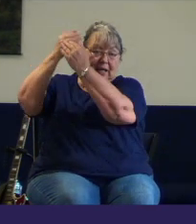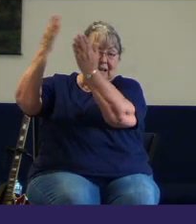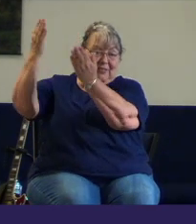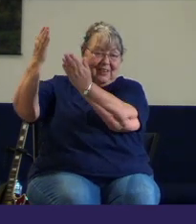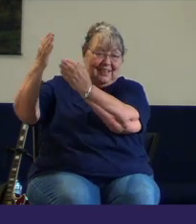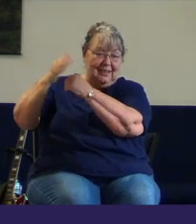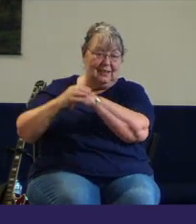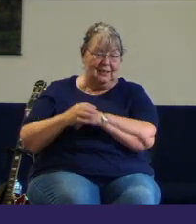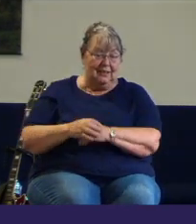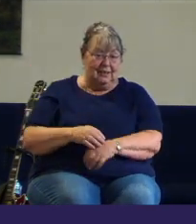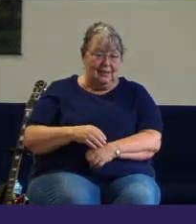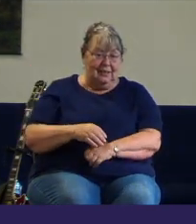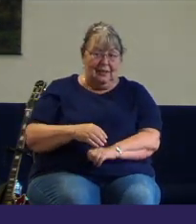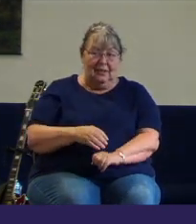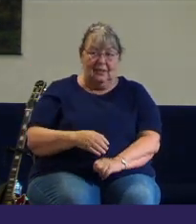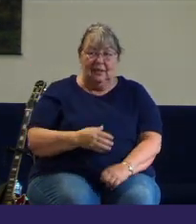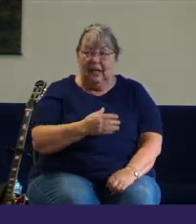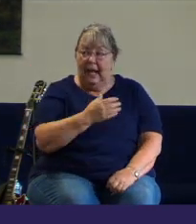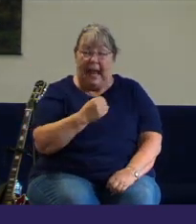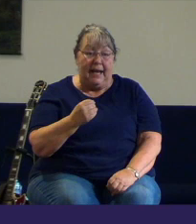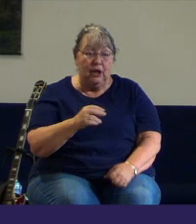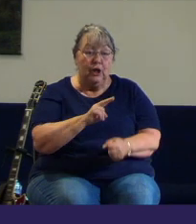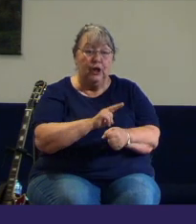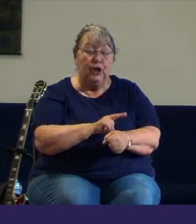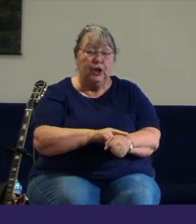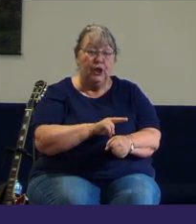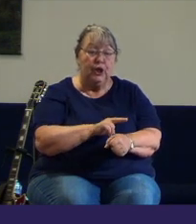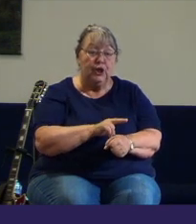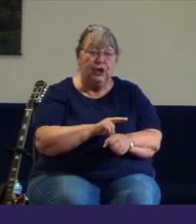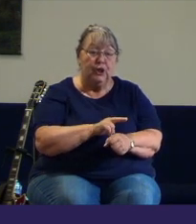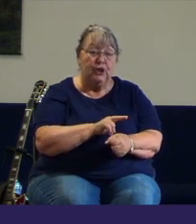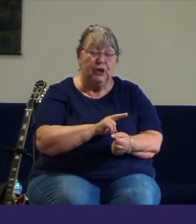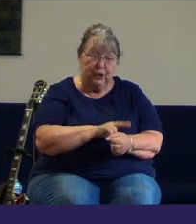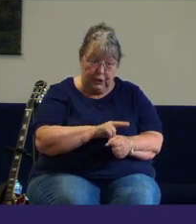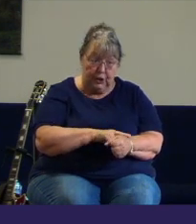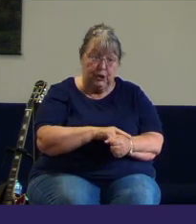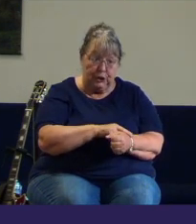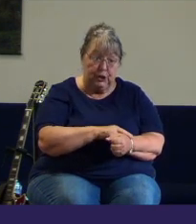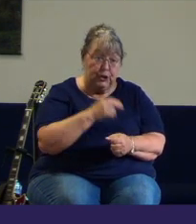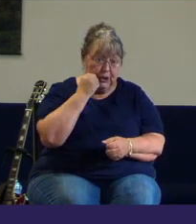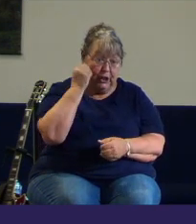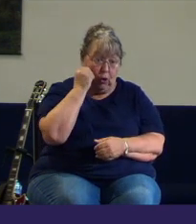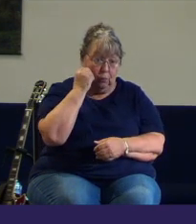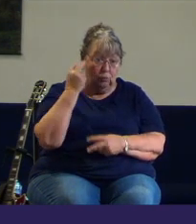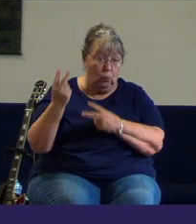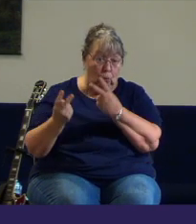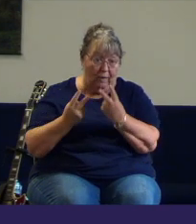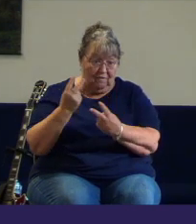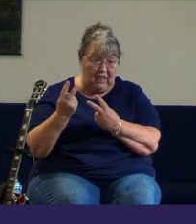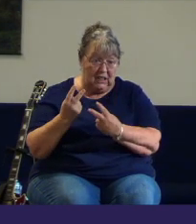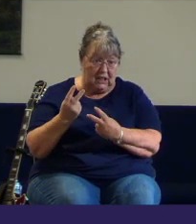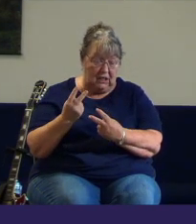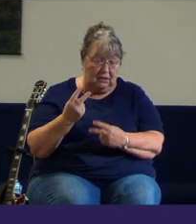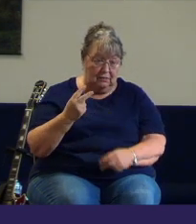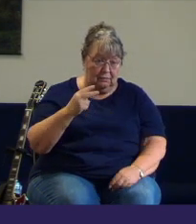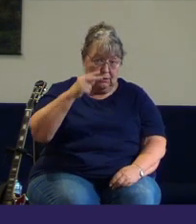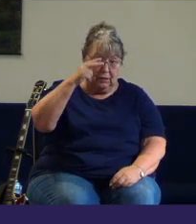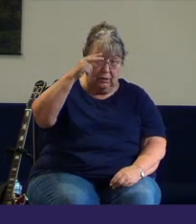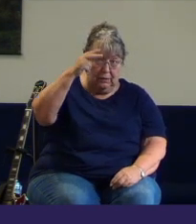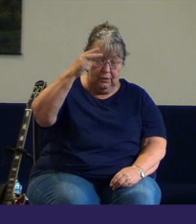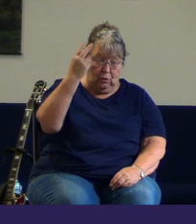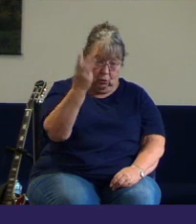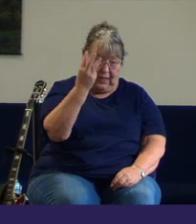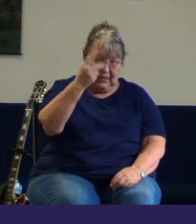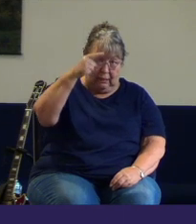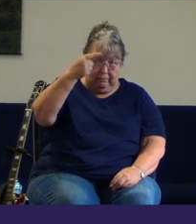And during COVID, our nursing home, which we go on the first and third Wednesday of the month, we had some good times there.